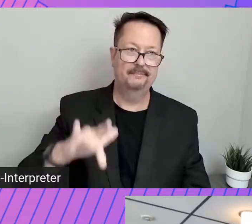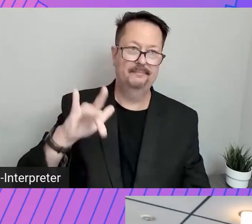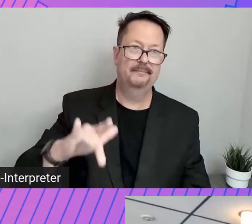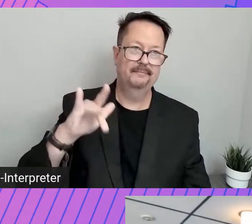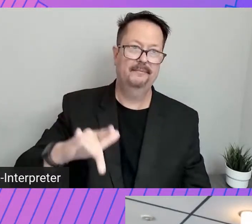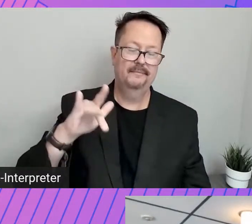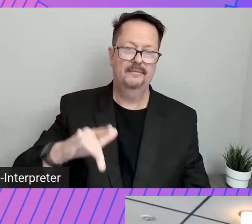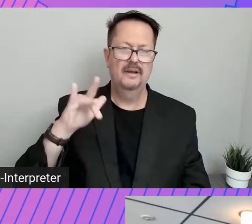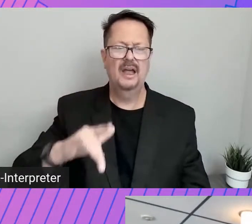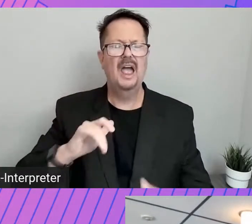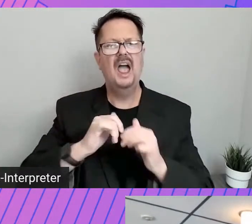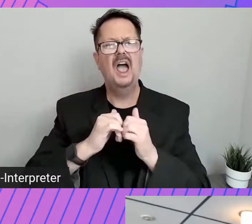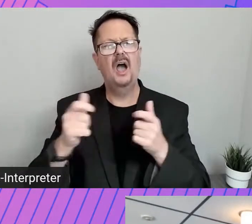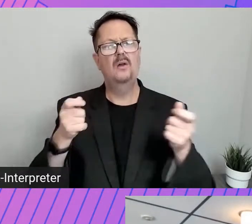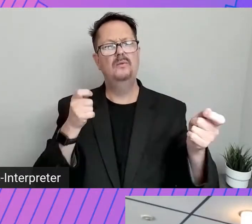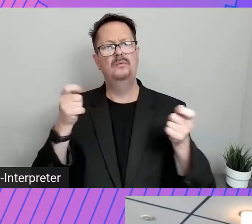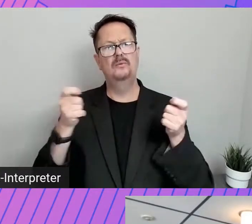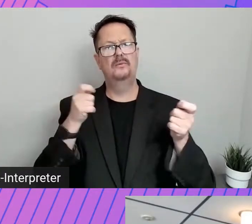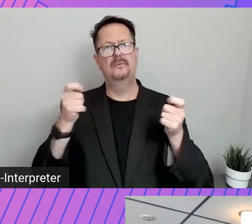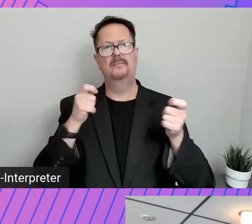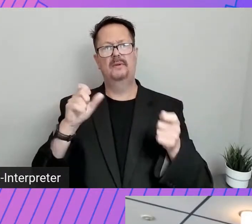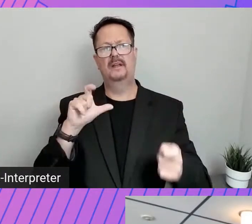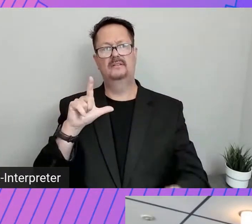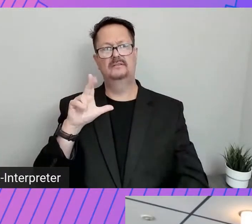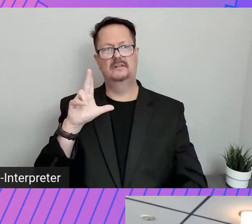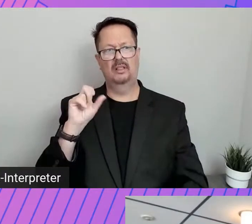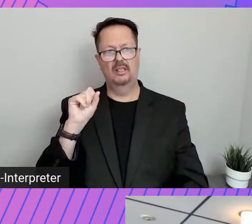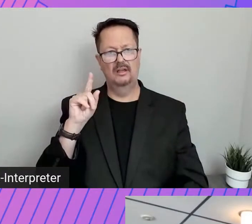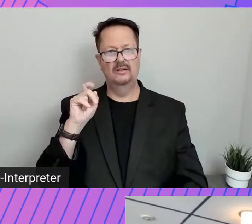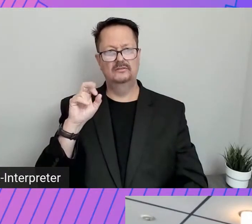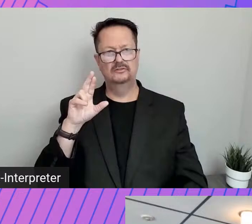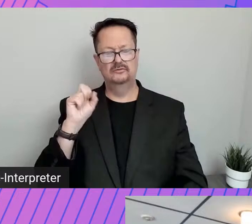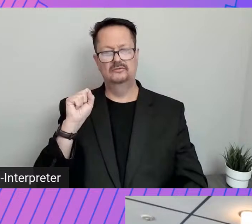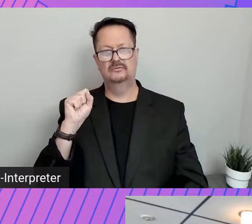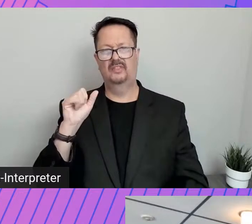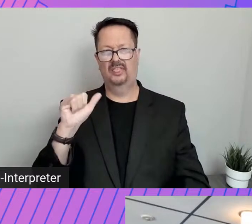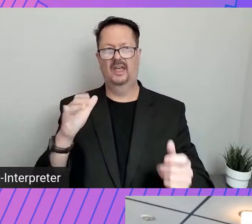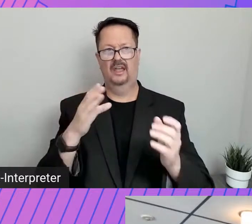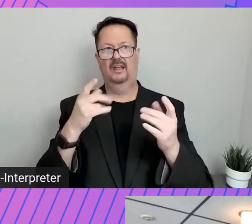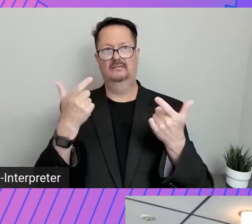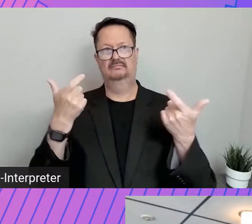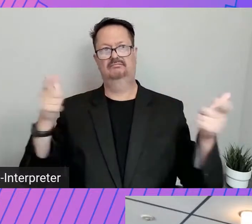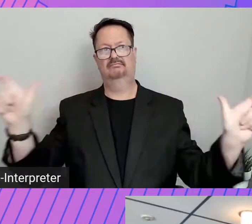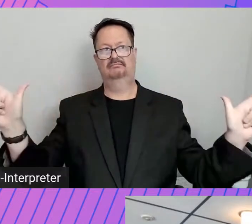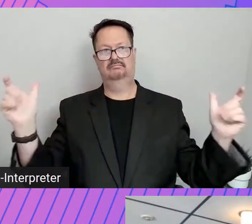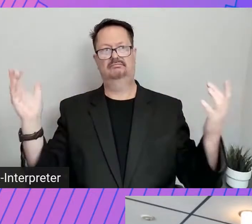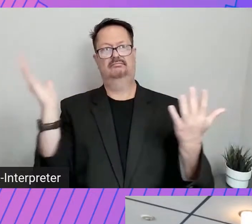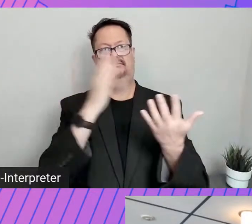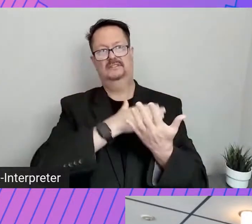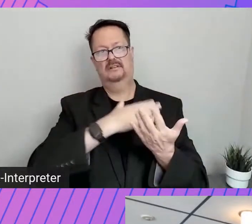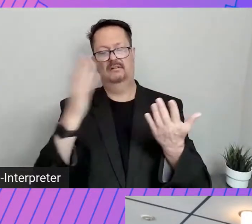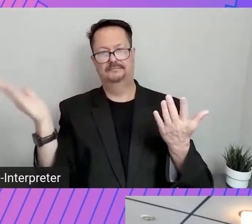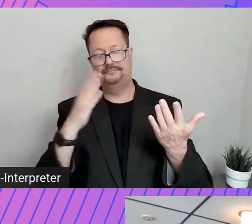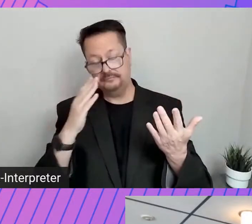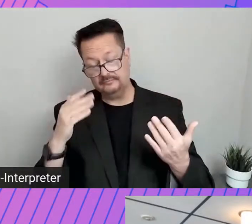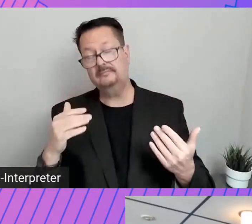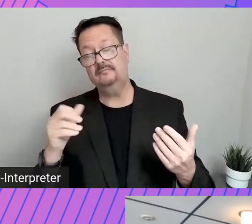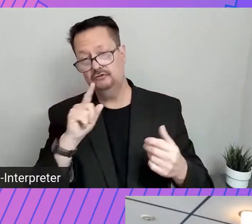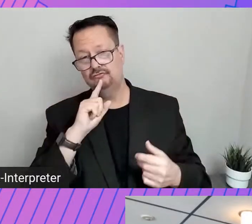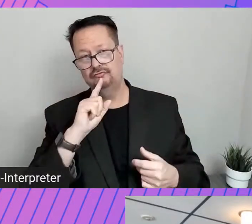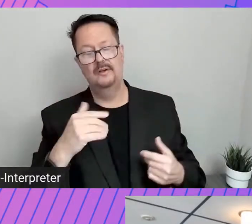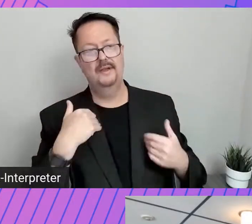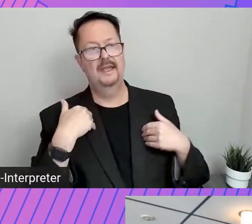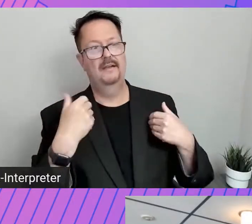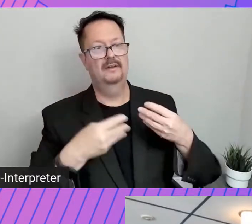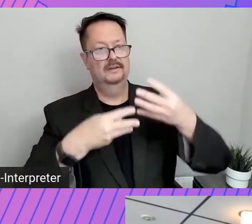about how you manage your clusters or these number of clusters at scale. Sure. So we've got a lot of different